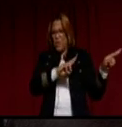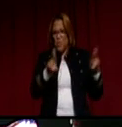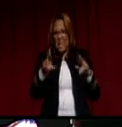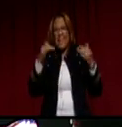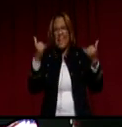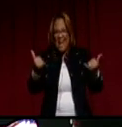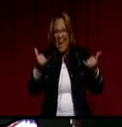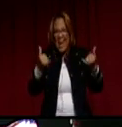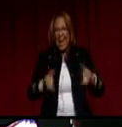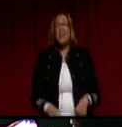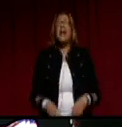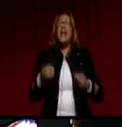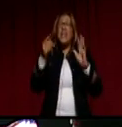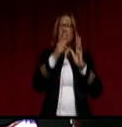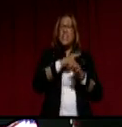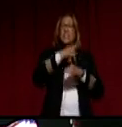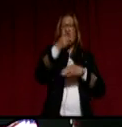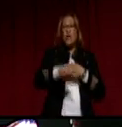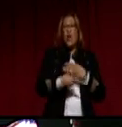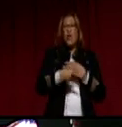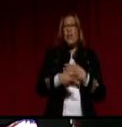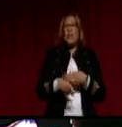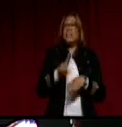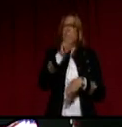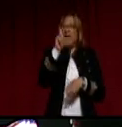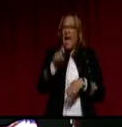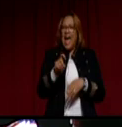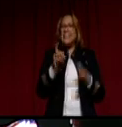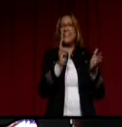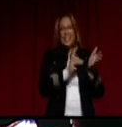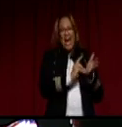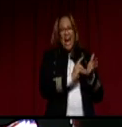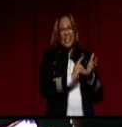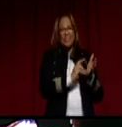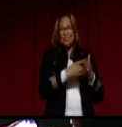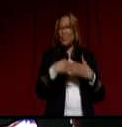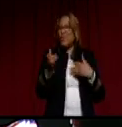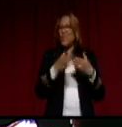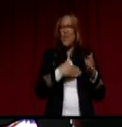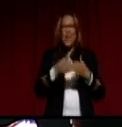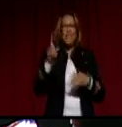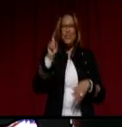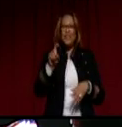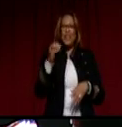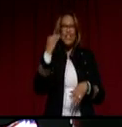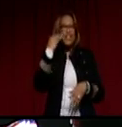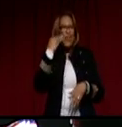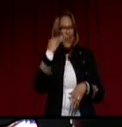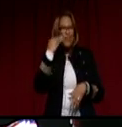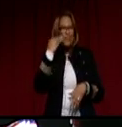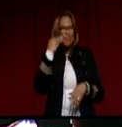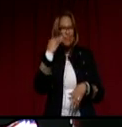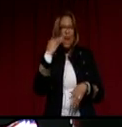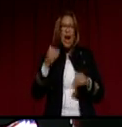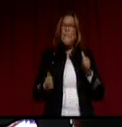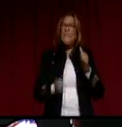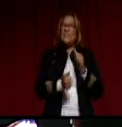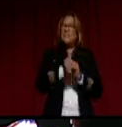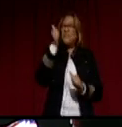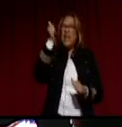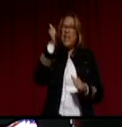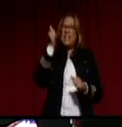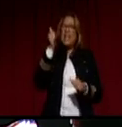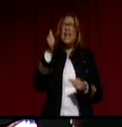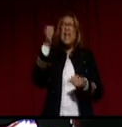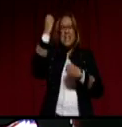now. This program is going to be Ask the Doctor. And so whatever you need to know, we have two of the most well-informed doctors